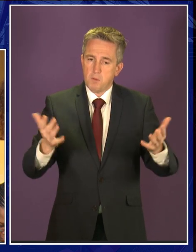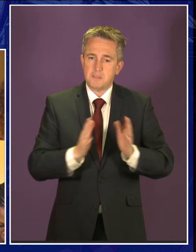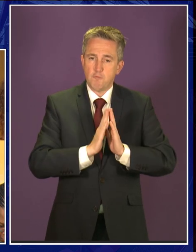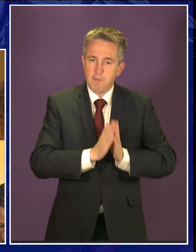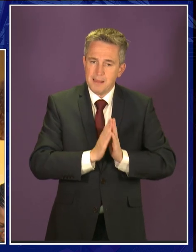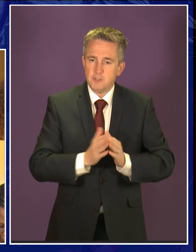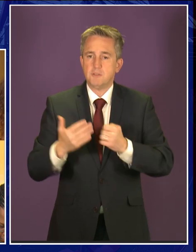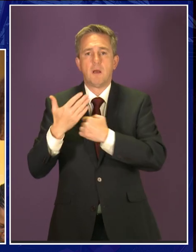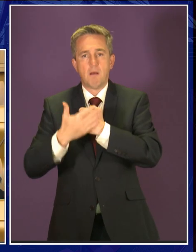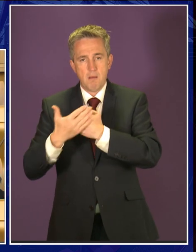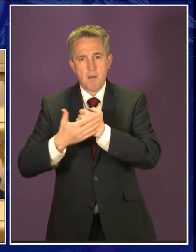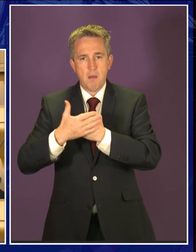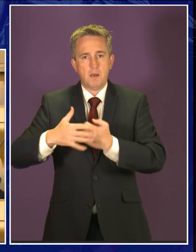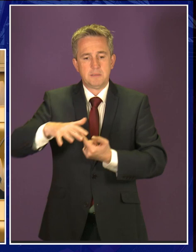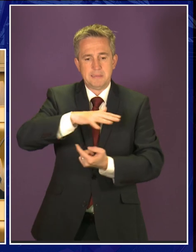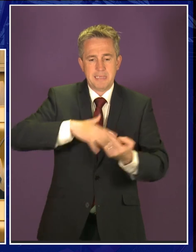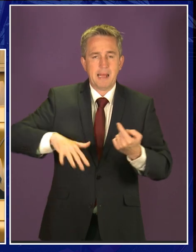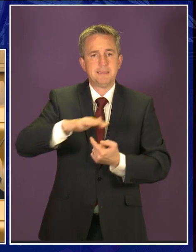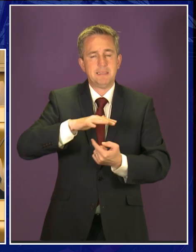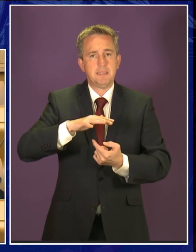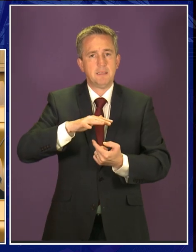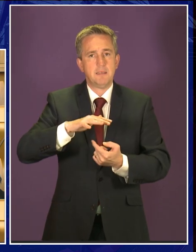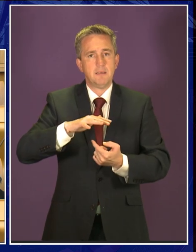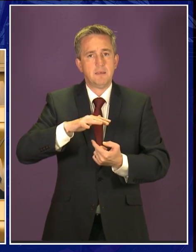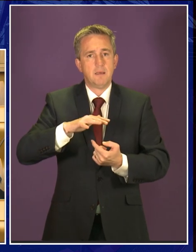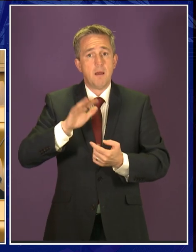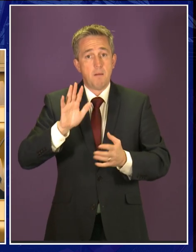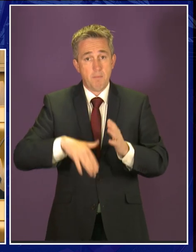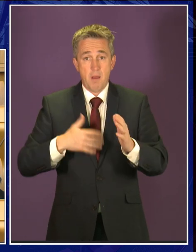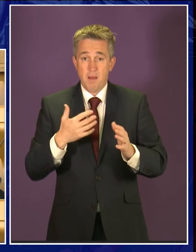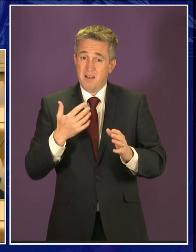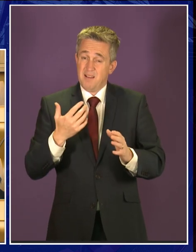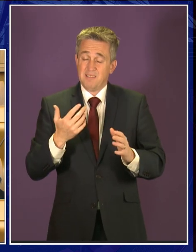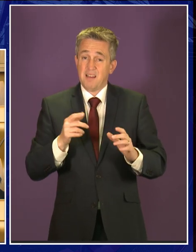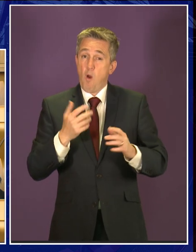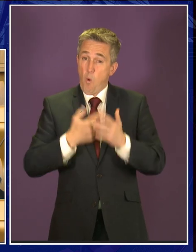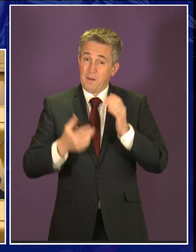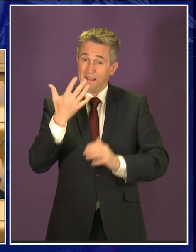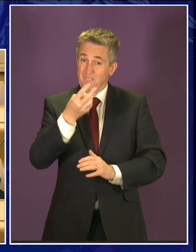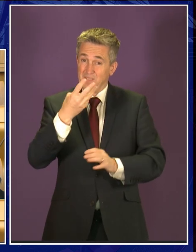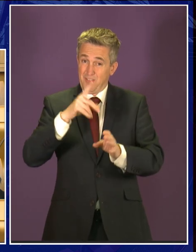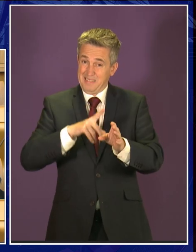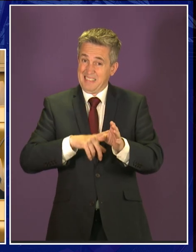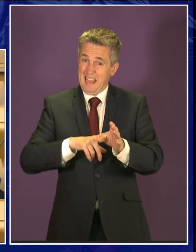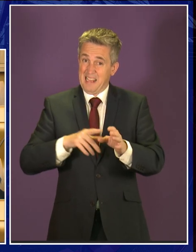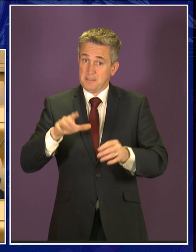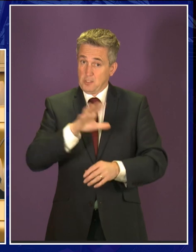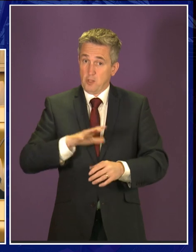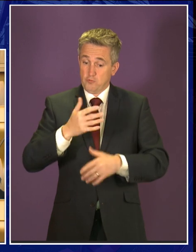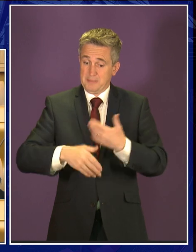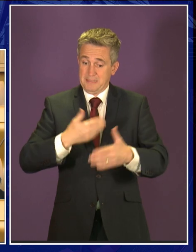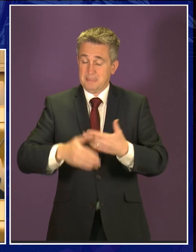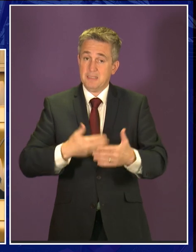multi-religious and multi-ethnic society. But as a young nation of 53 years, a unique Singaporean culture